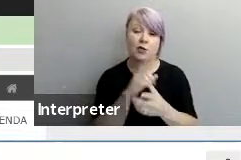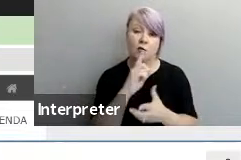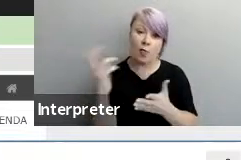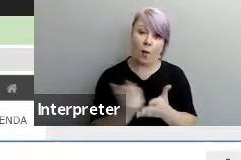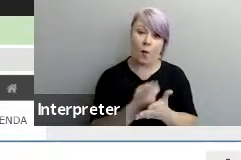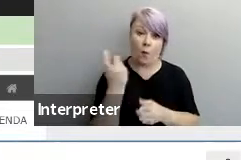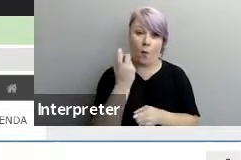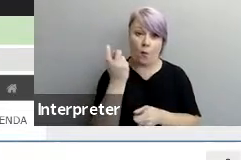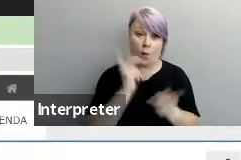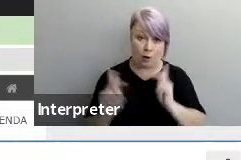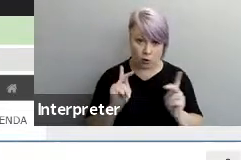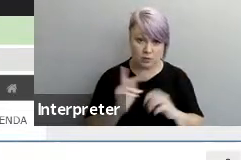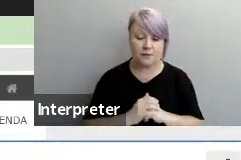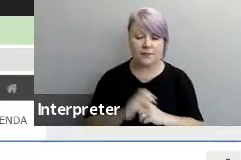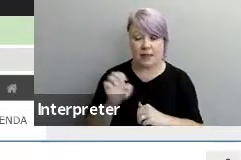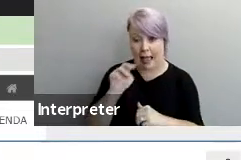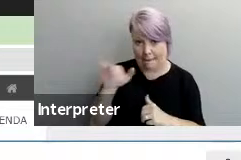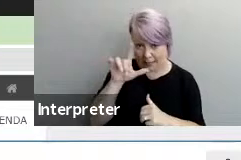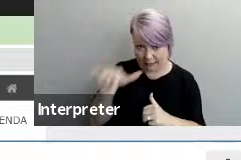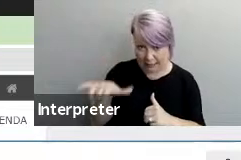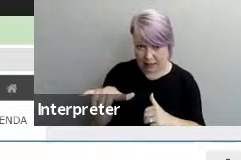Grant winners, which would be